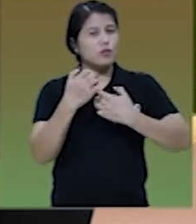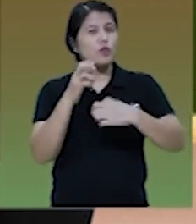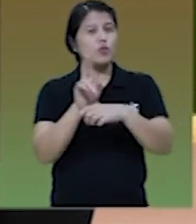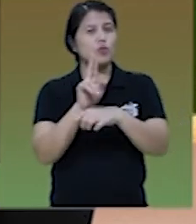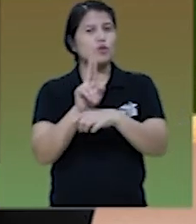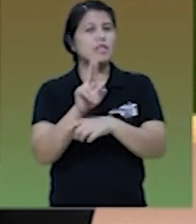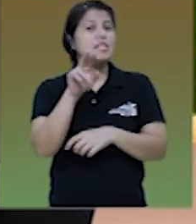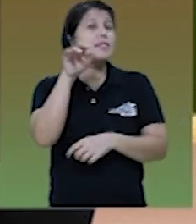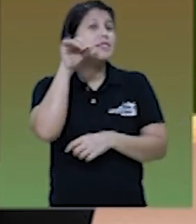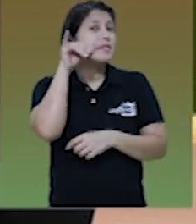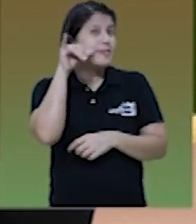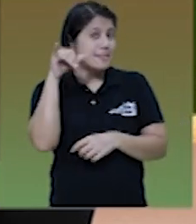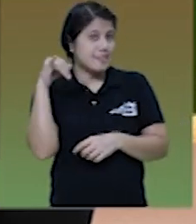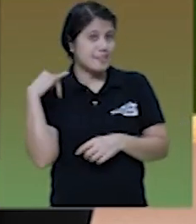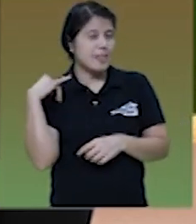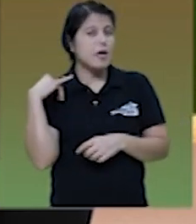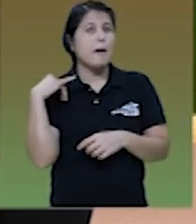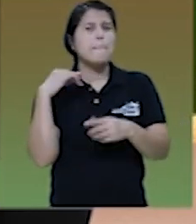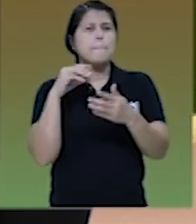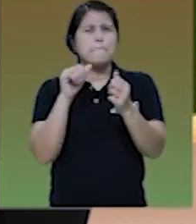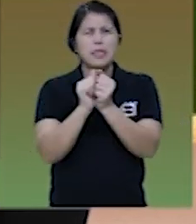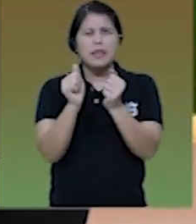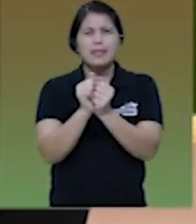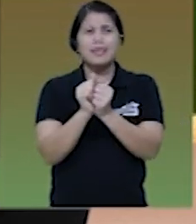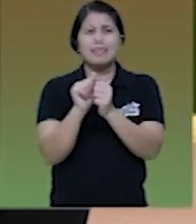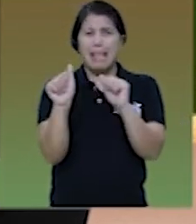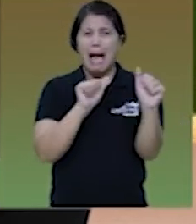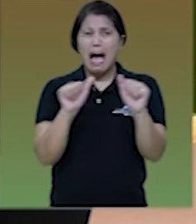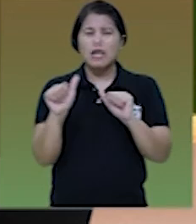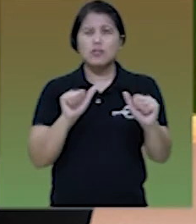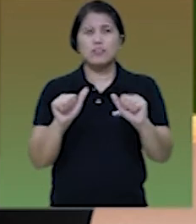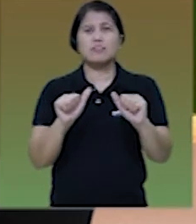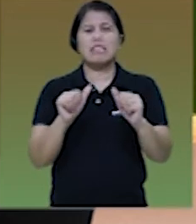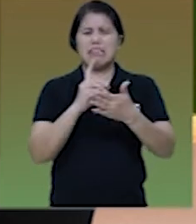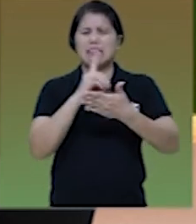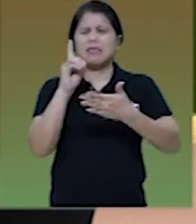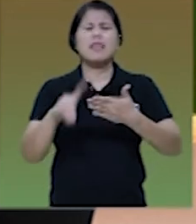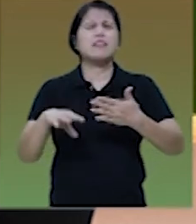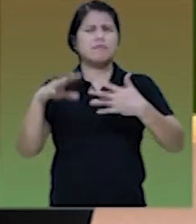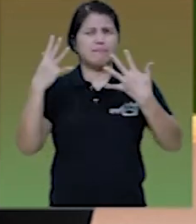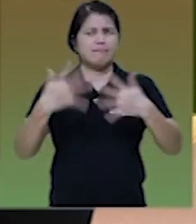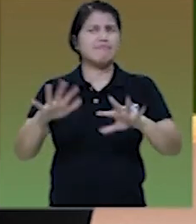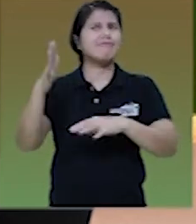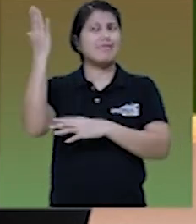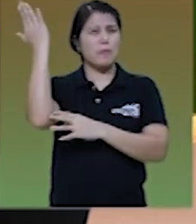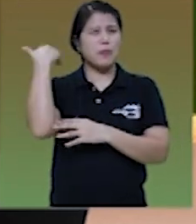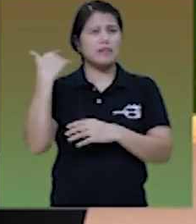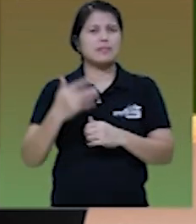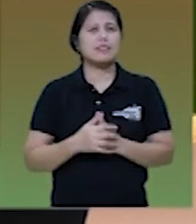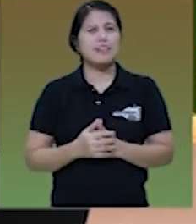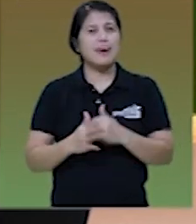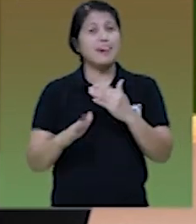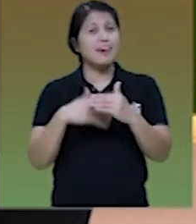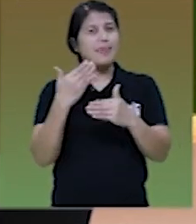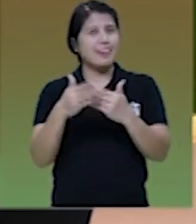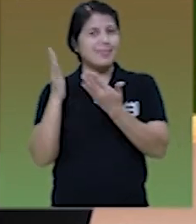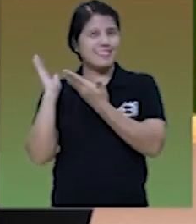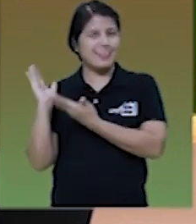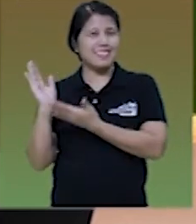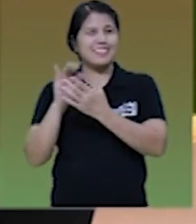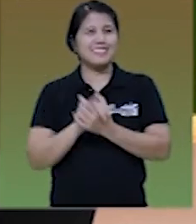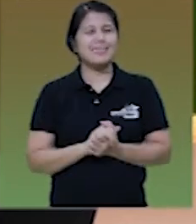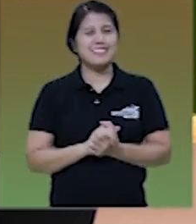is yesterday, meaning the action is done in the past. Here's the next one.